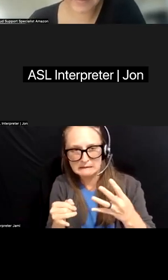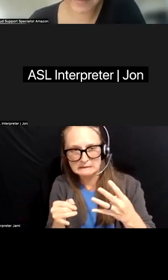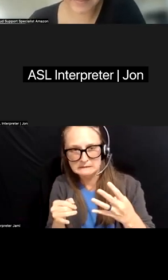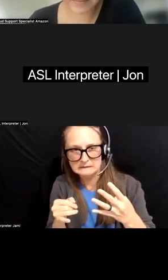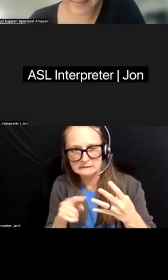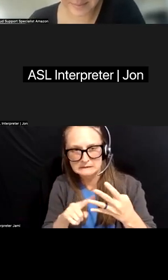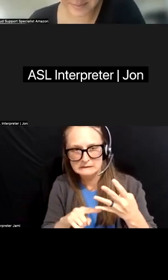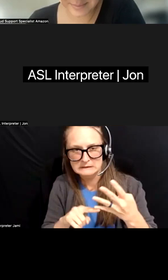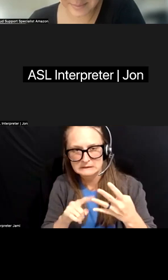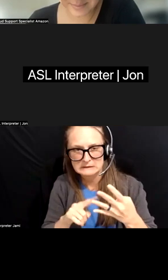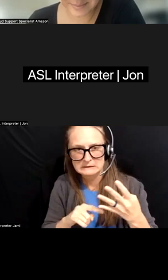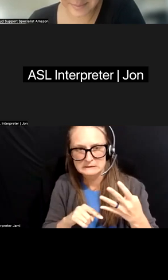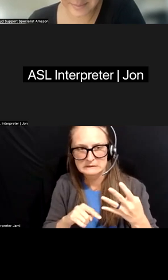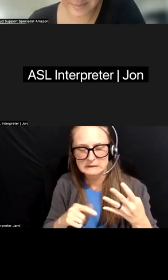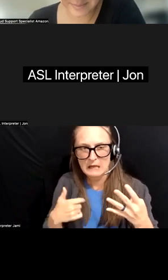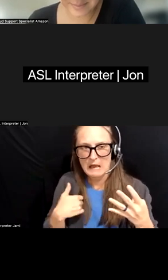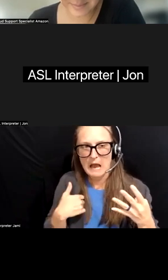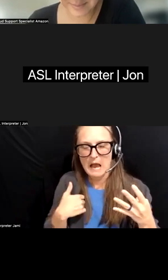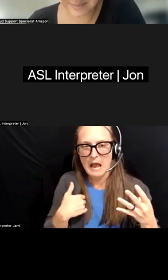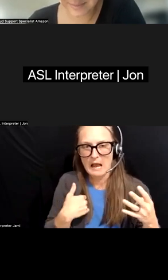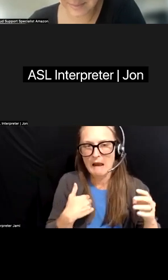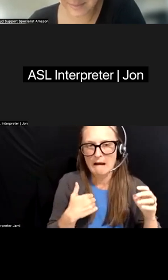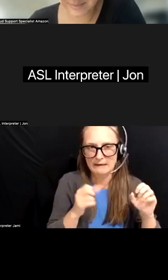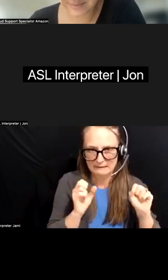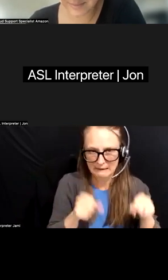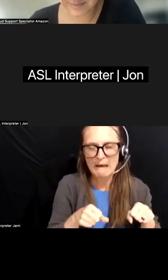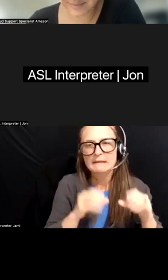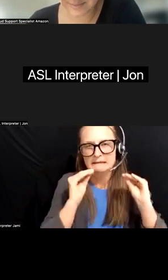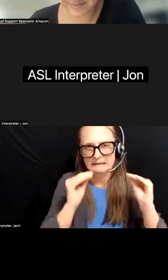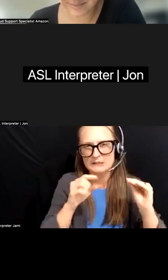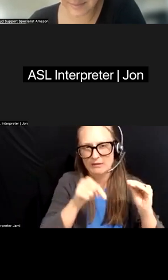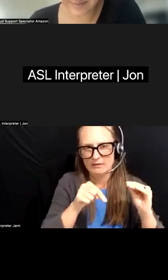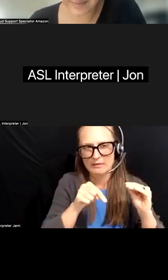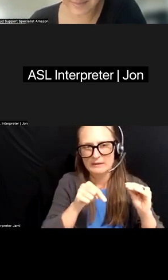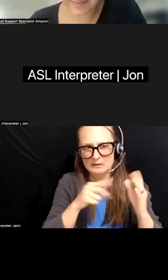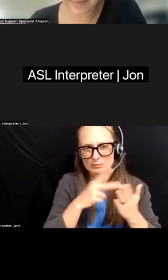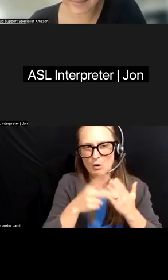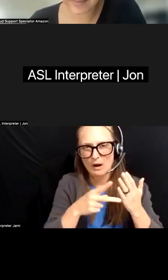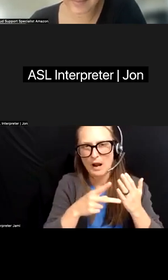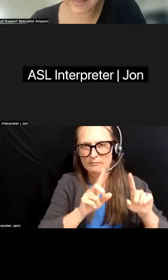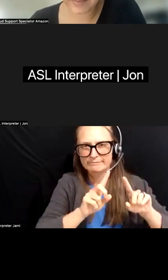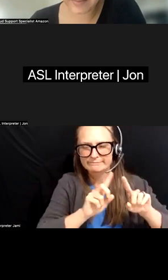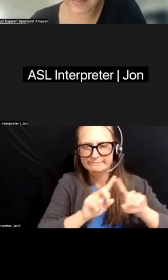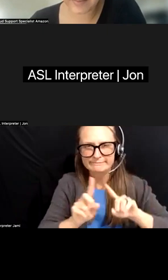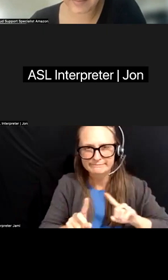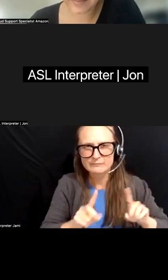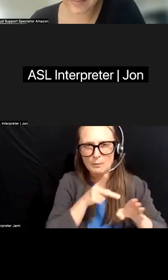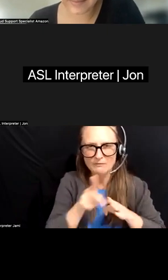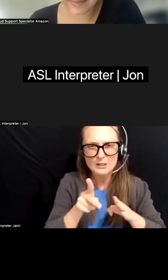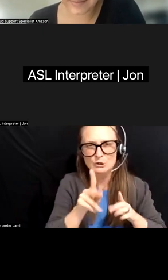teach this curriculum in various formats, both in colleges and at professional